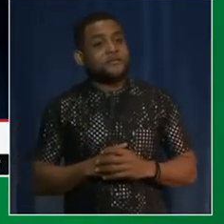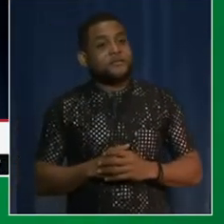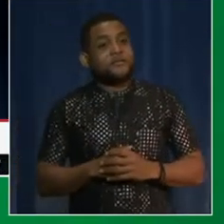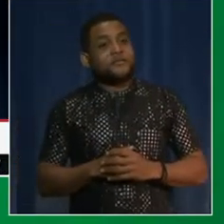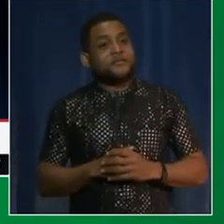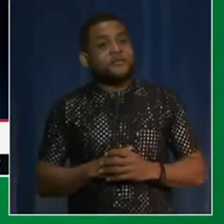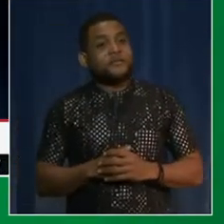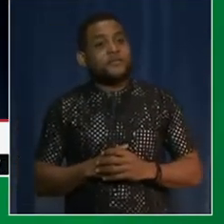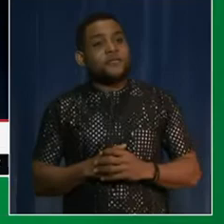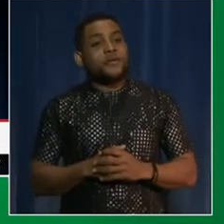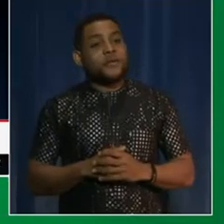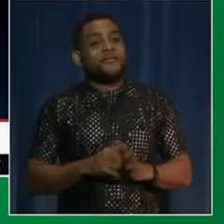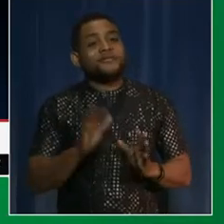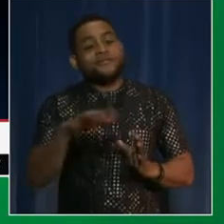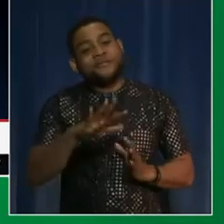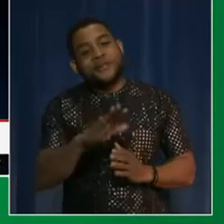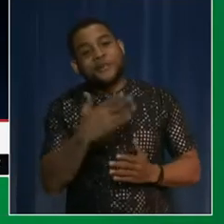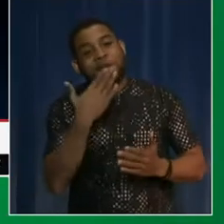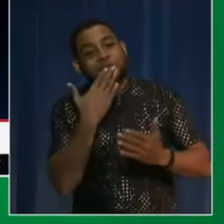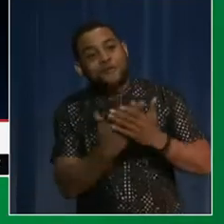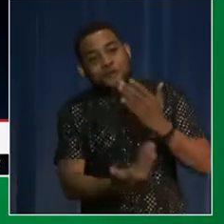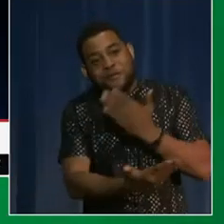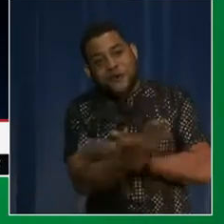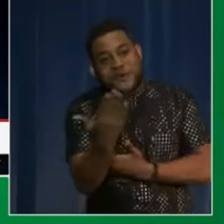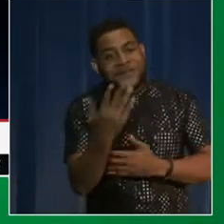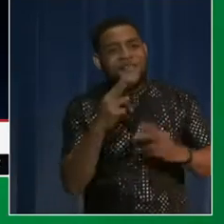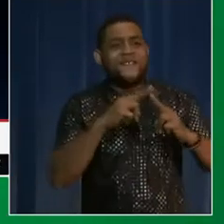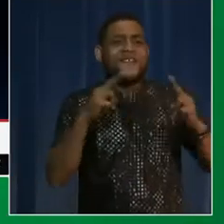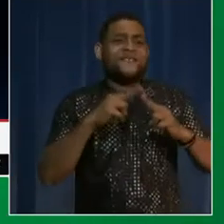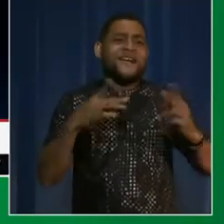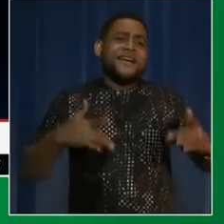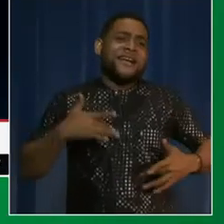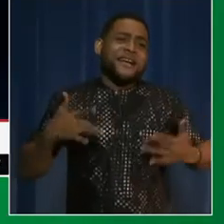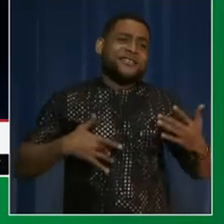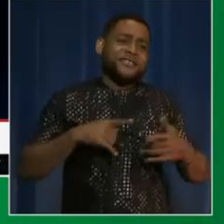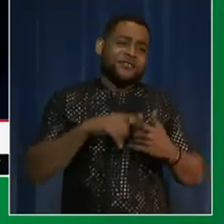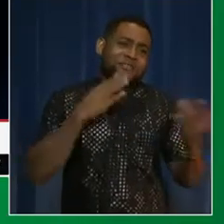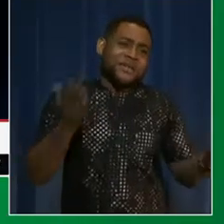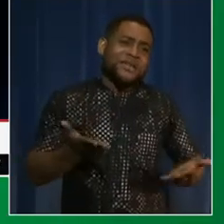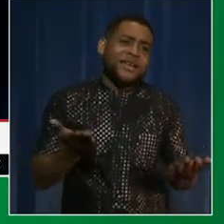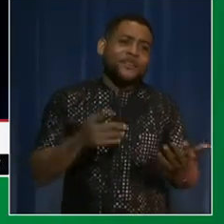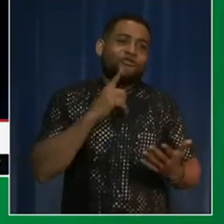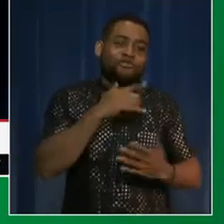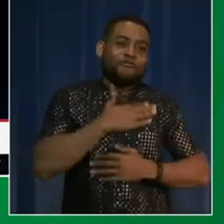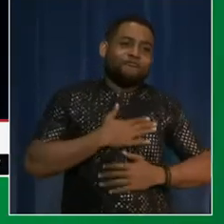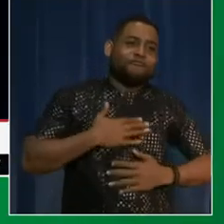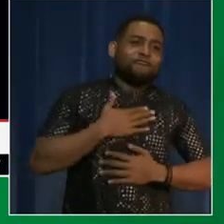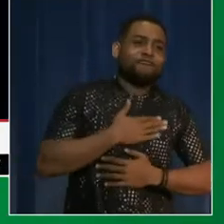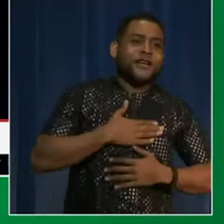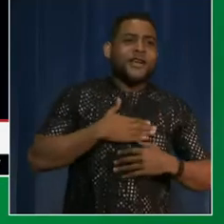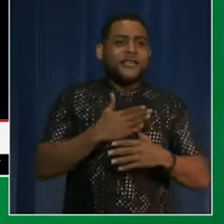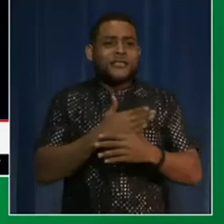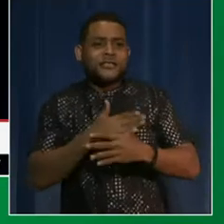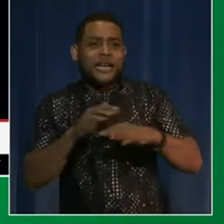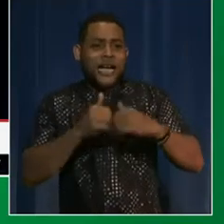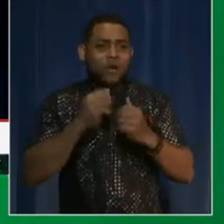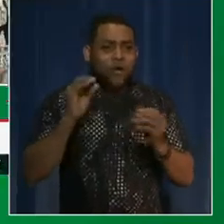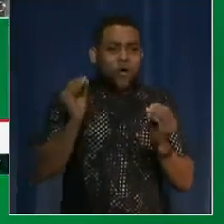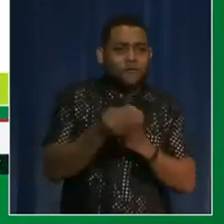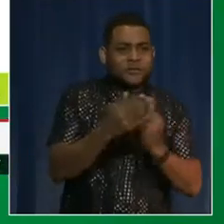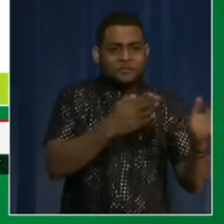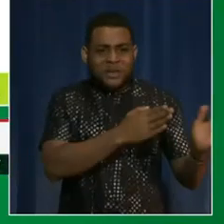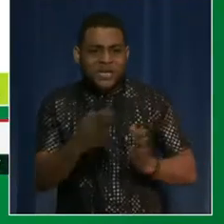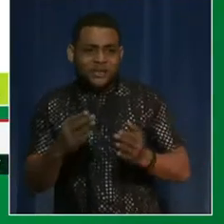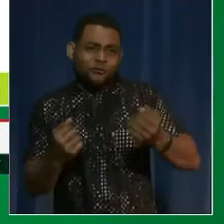Good morning. I'm very excited to be here, and I'm pleased to share how the Office of Planning is really supporting these goals around